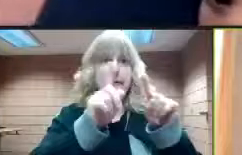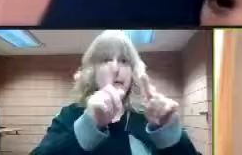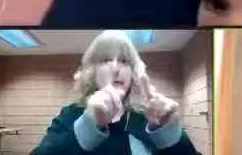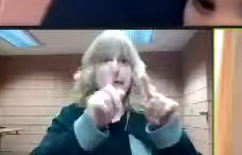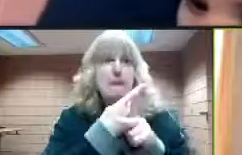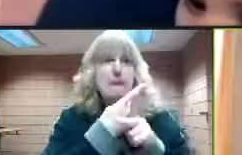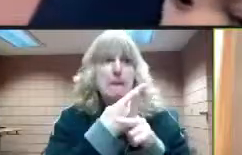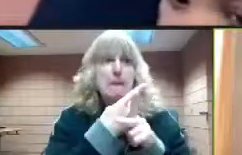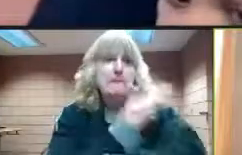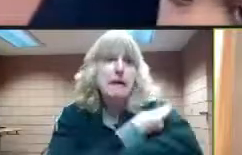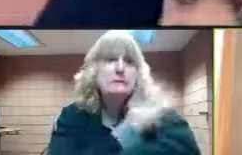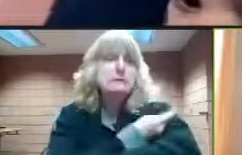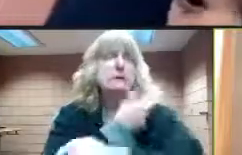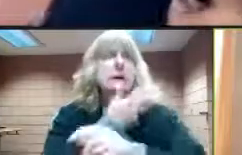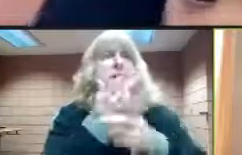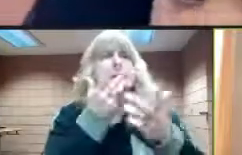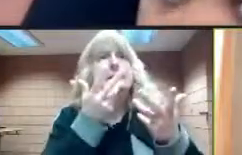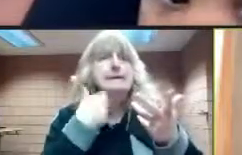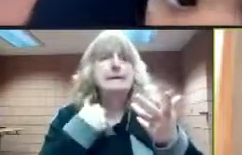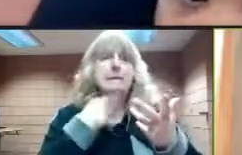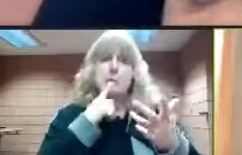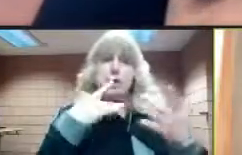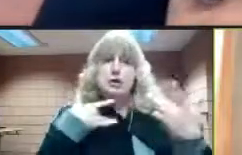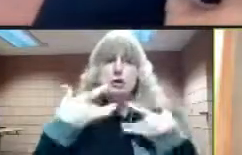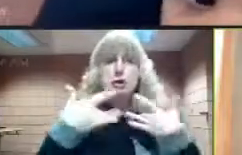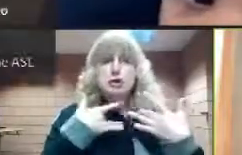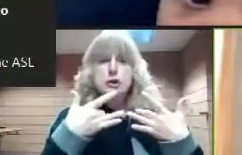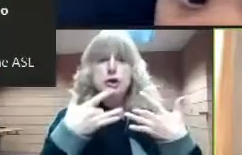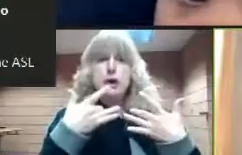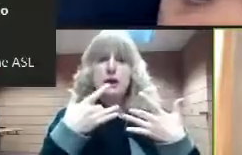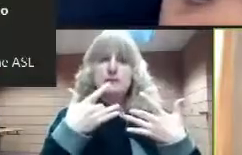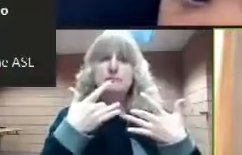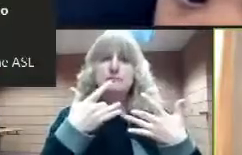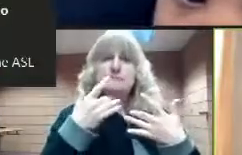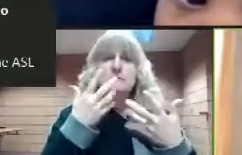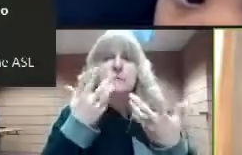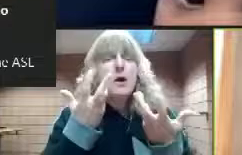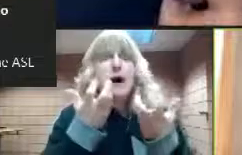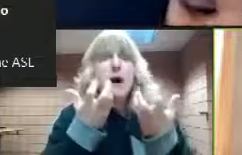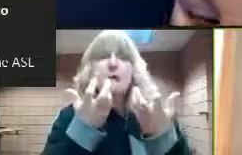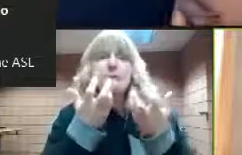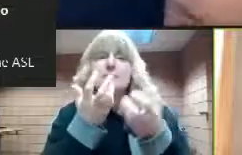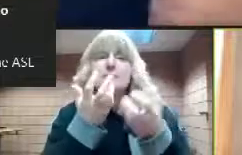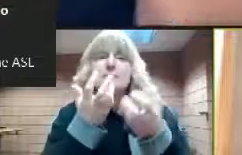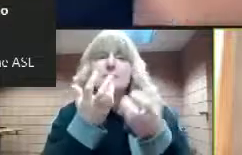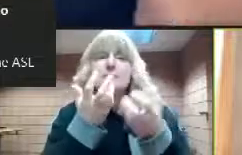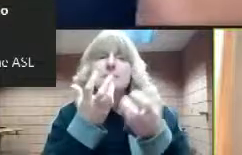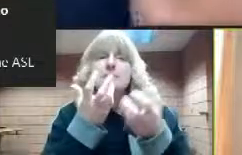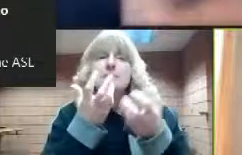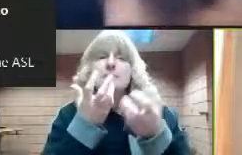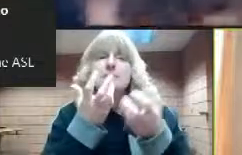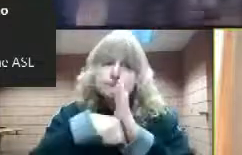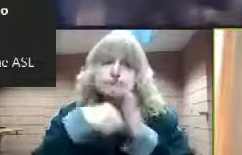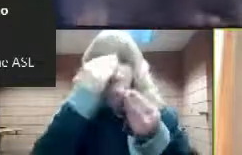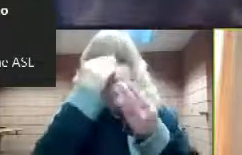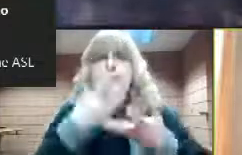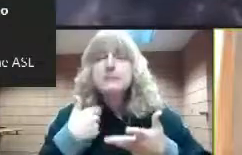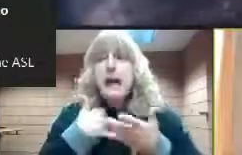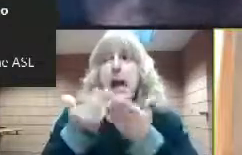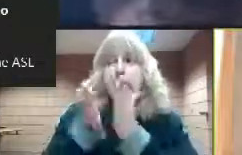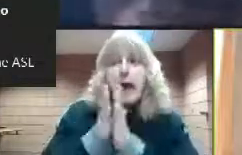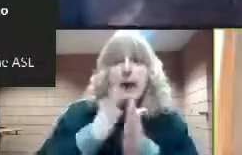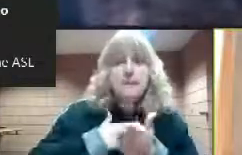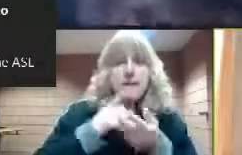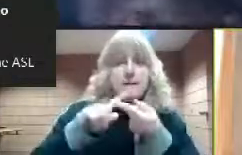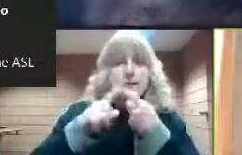I'm again looking forward to getting some information. I've invited all of my mom friends to tune in, because I feel like the more that we can be